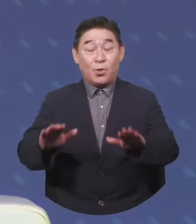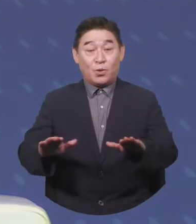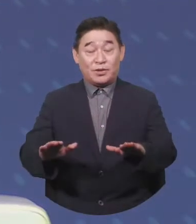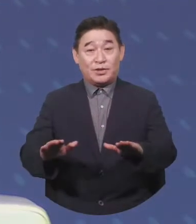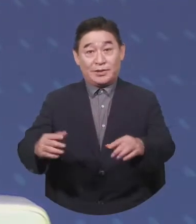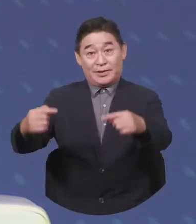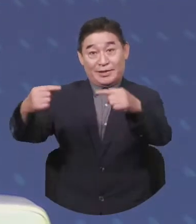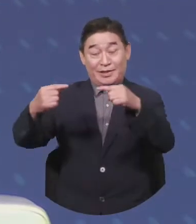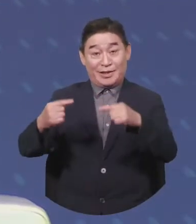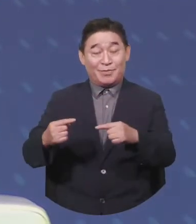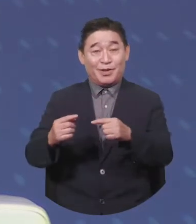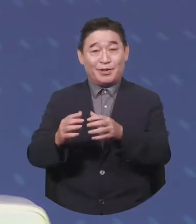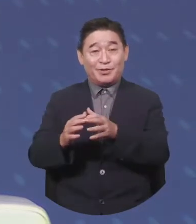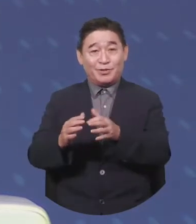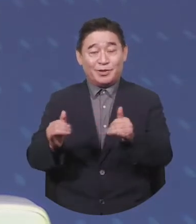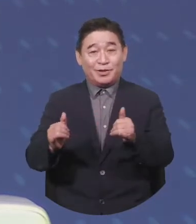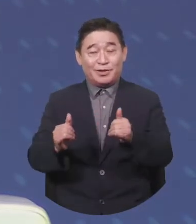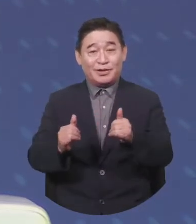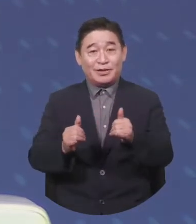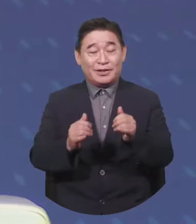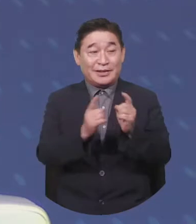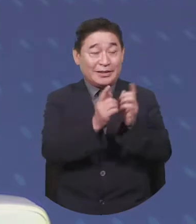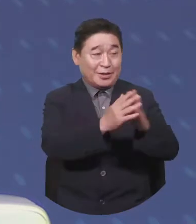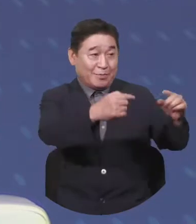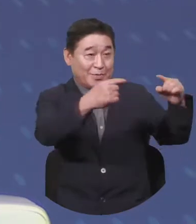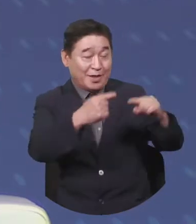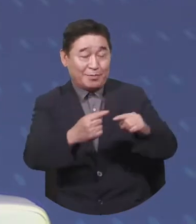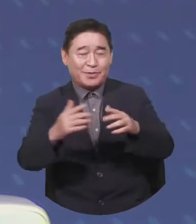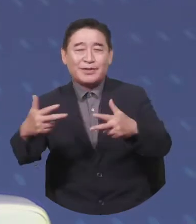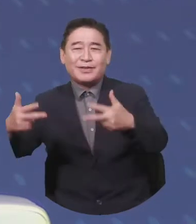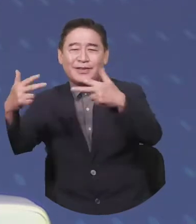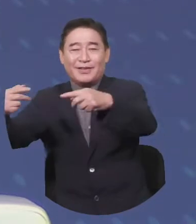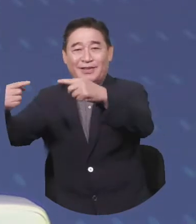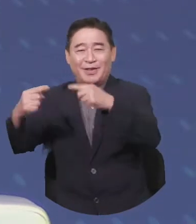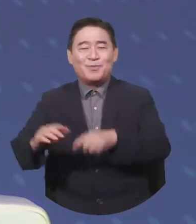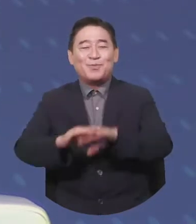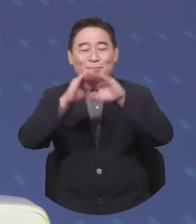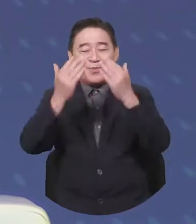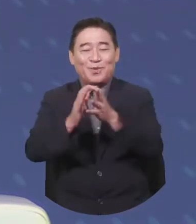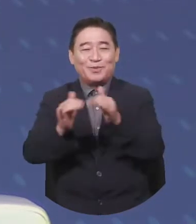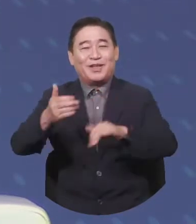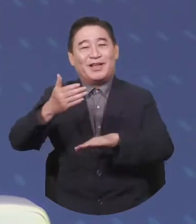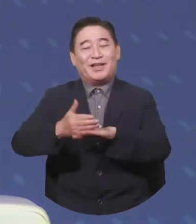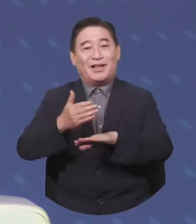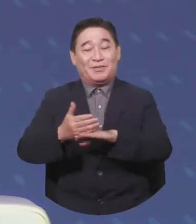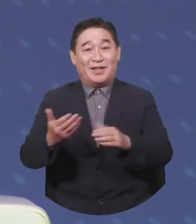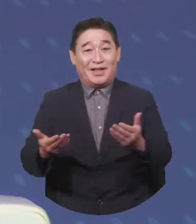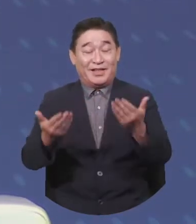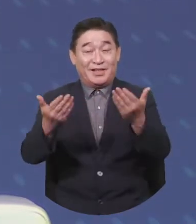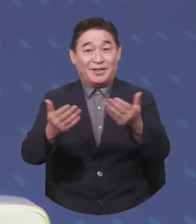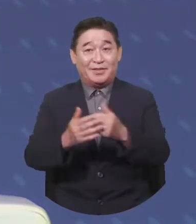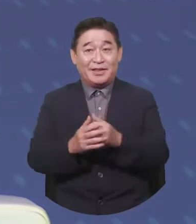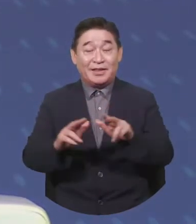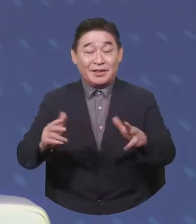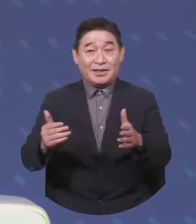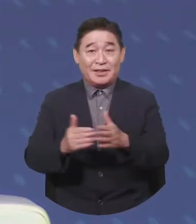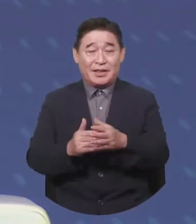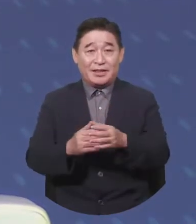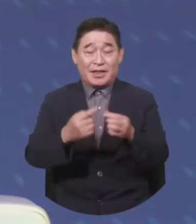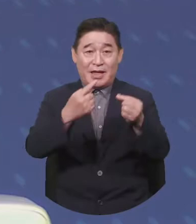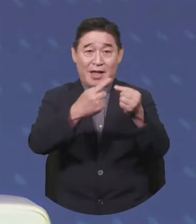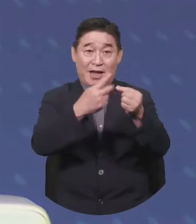person and online, for the fourth session of the Seoul ODA conference on the theme of incorporating diversity and